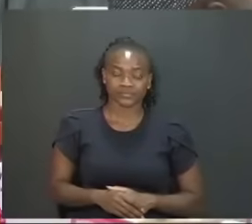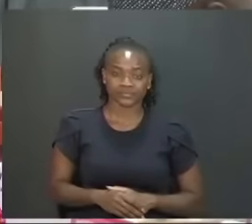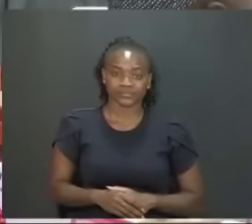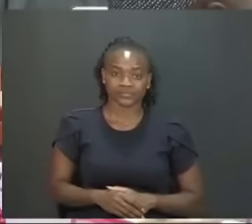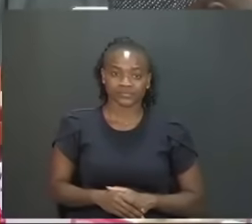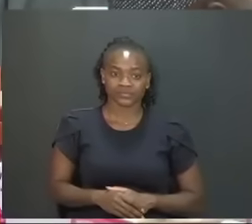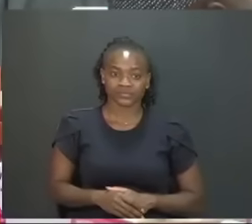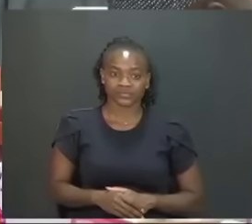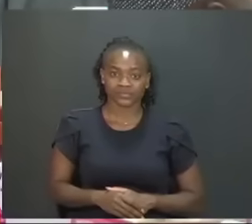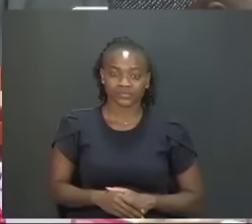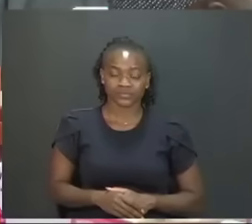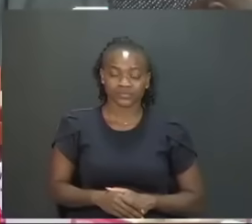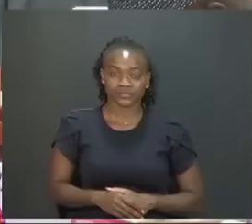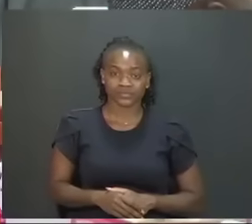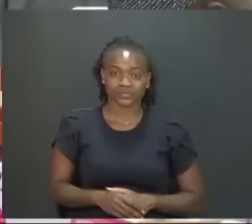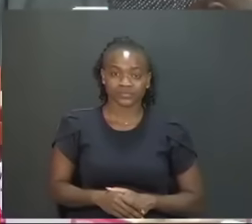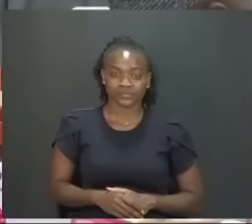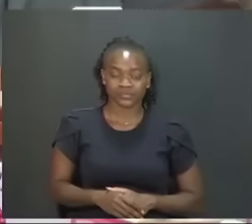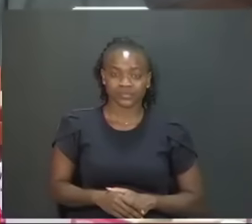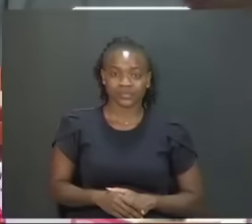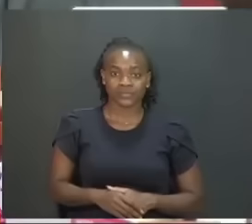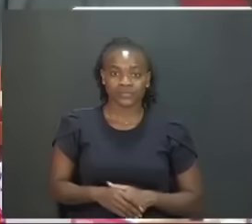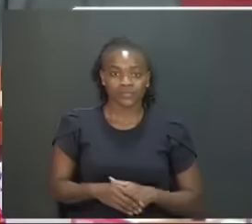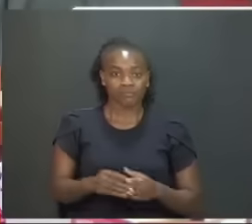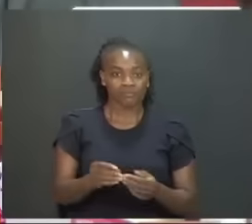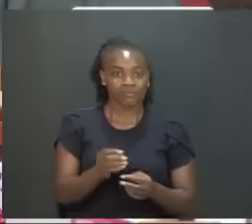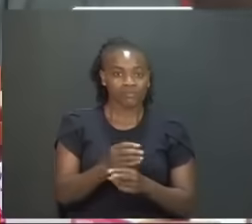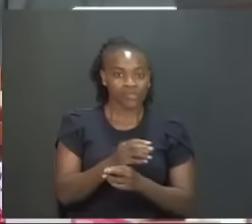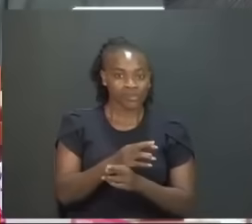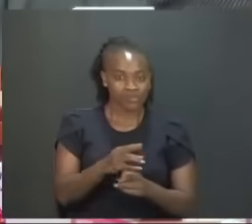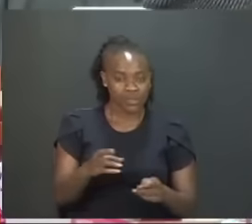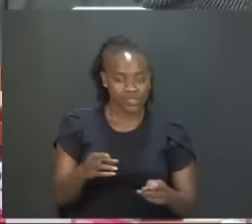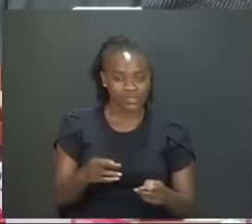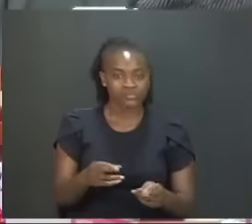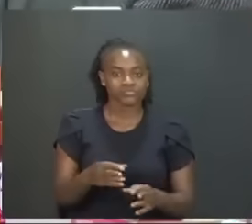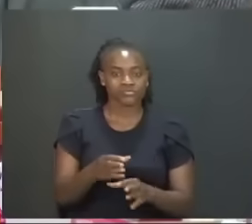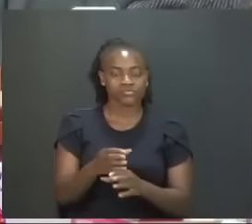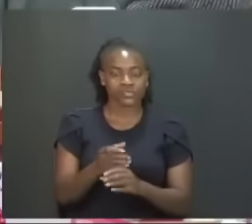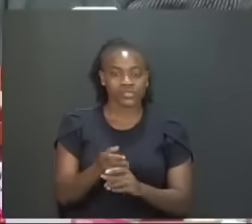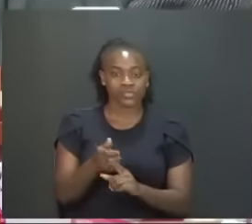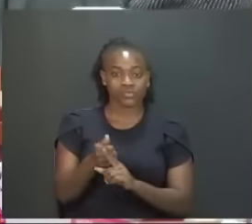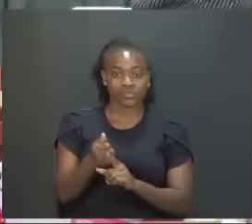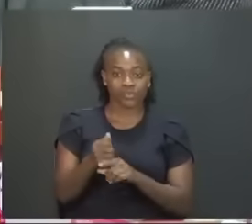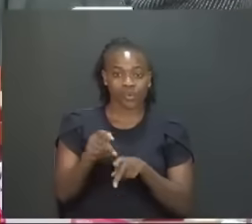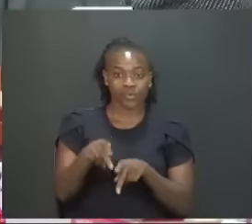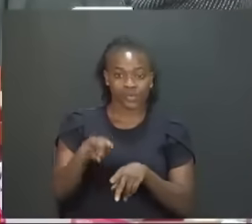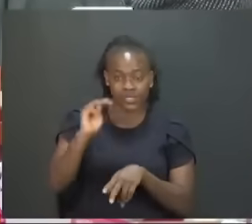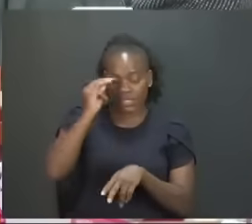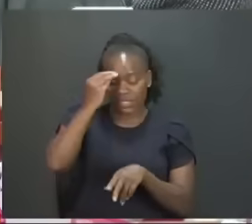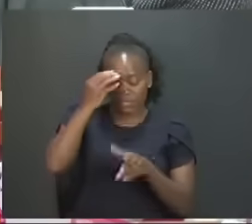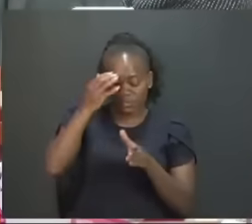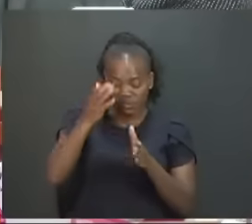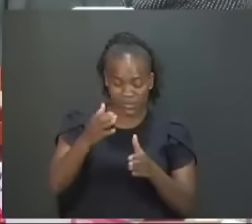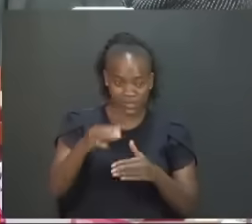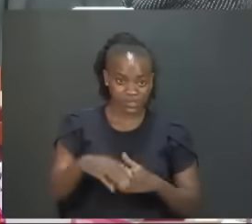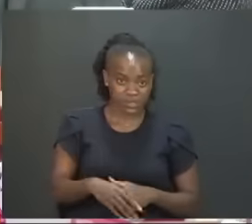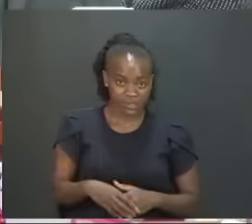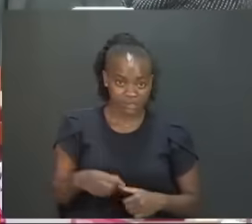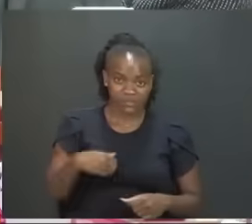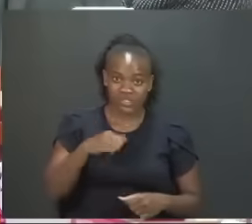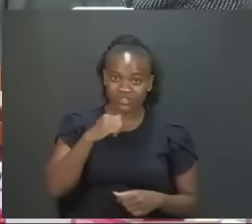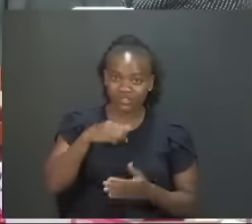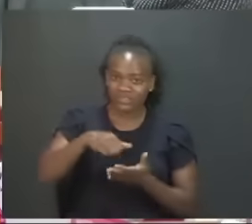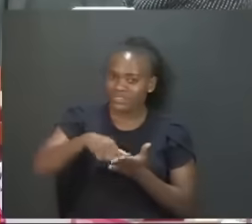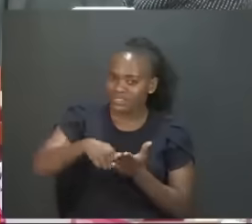to be ready to receive one of our own, the minister. I don't need to elucidate on